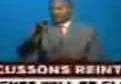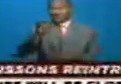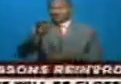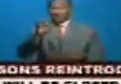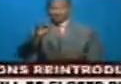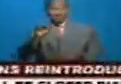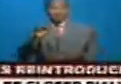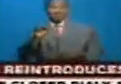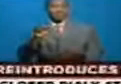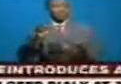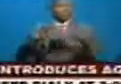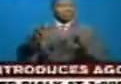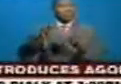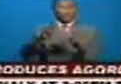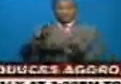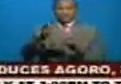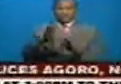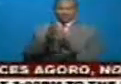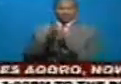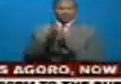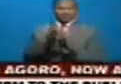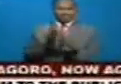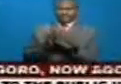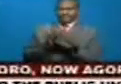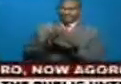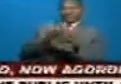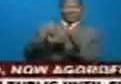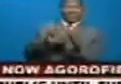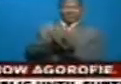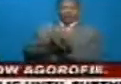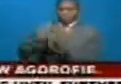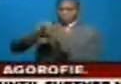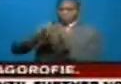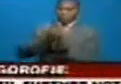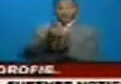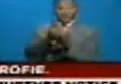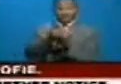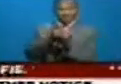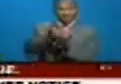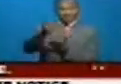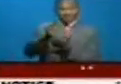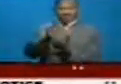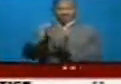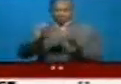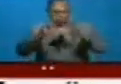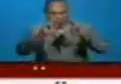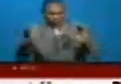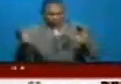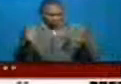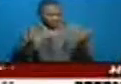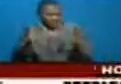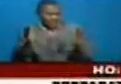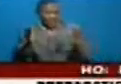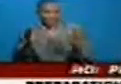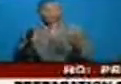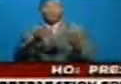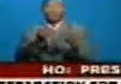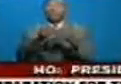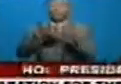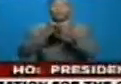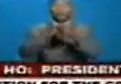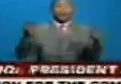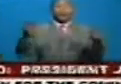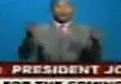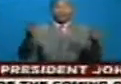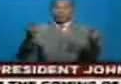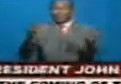be guided by the value of truth and accuracy and ensure cross-checking of facts. Failure to